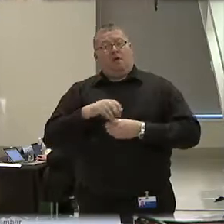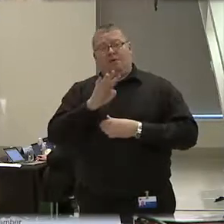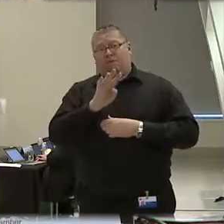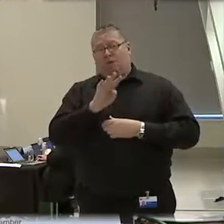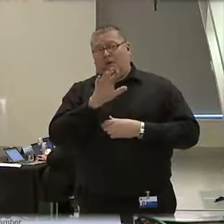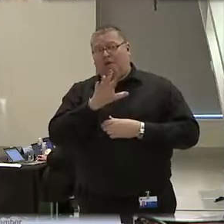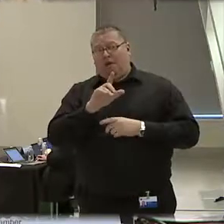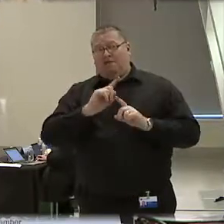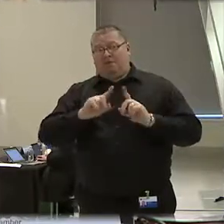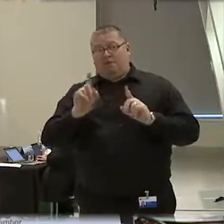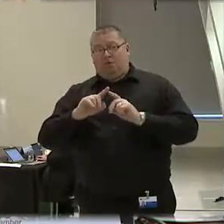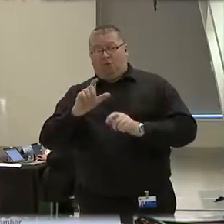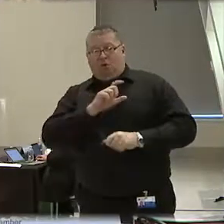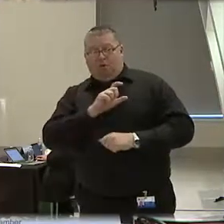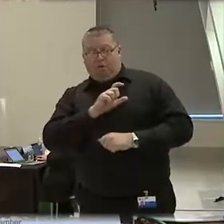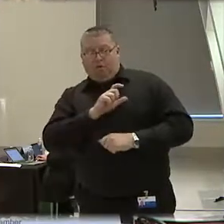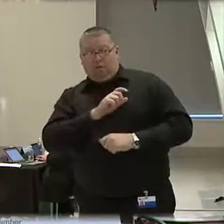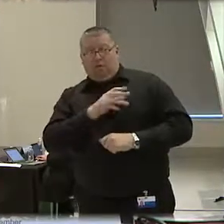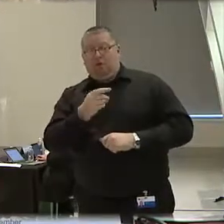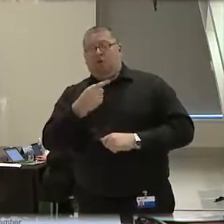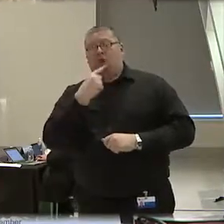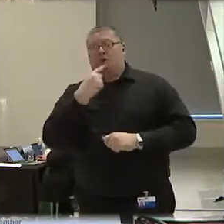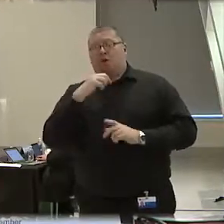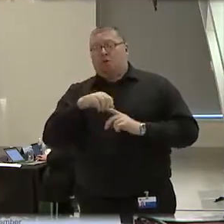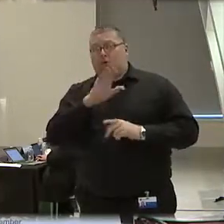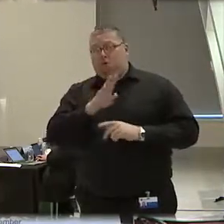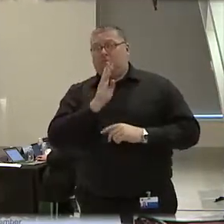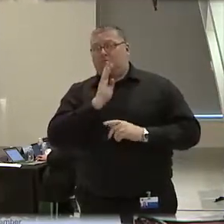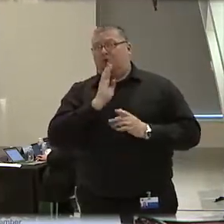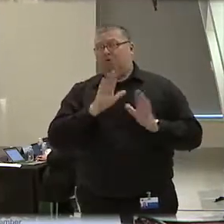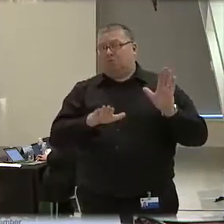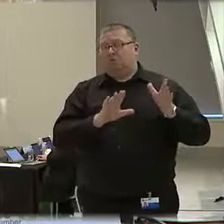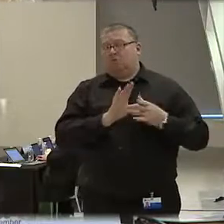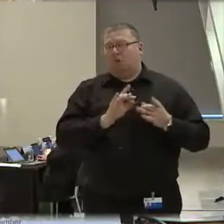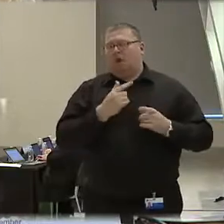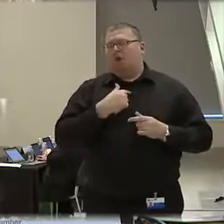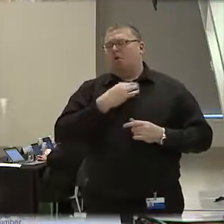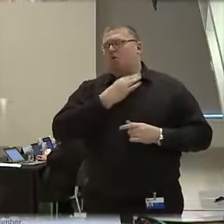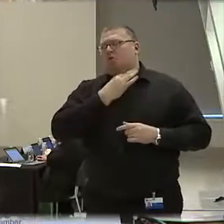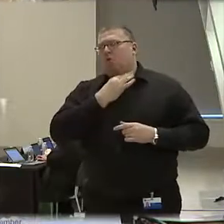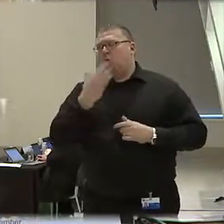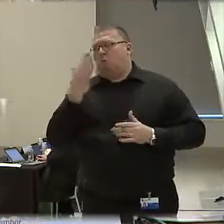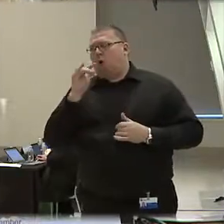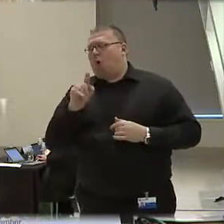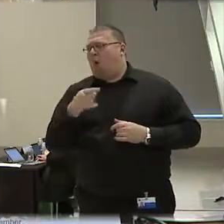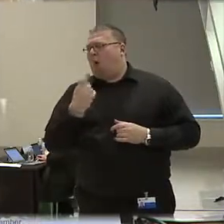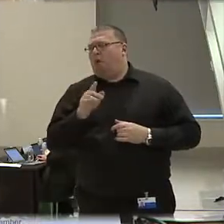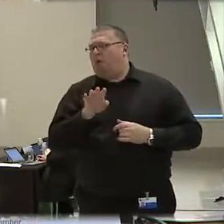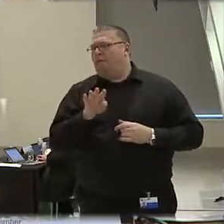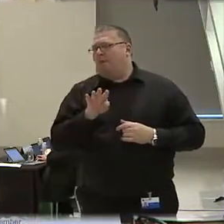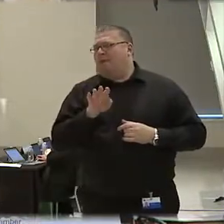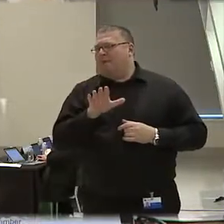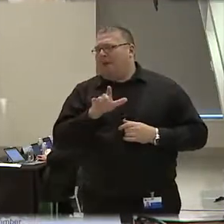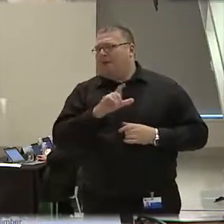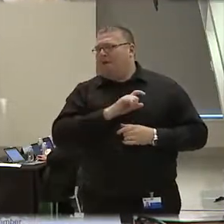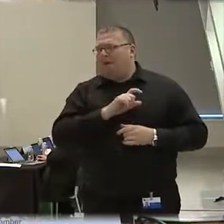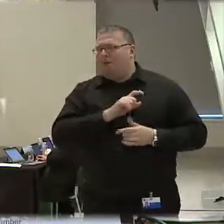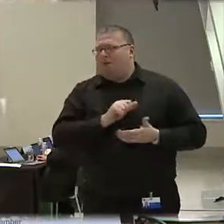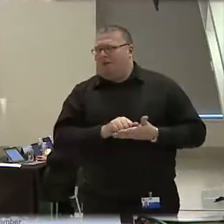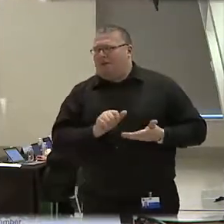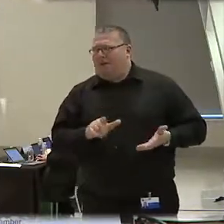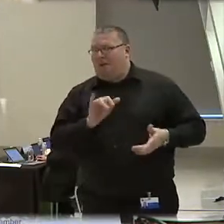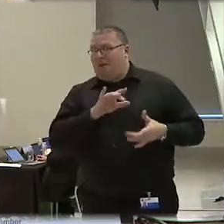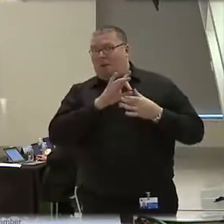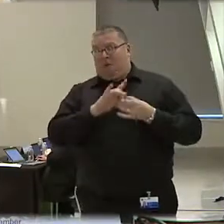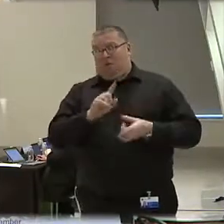45 officers. I think you also said that in your oral testimony. And I'm wondering why just 45 officers? Is that related